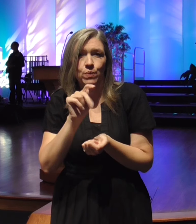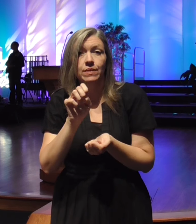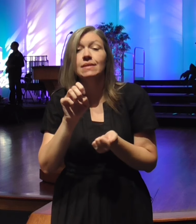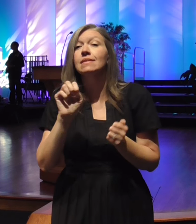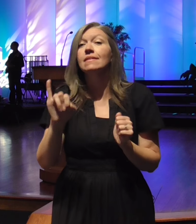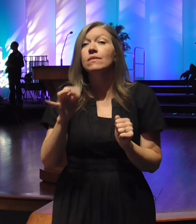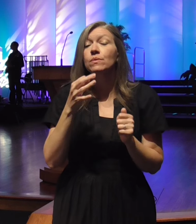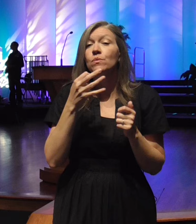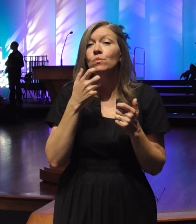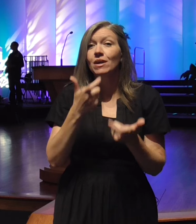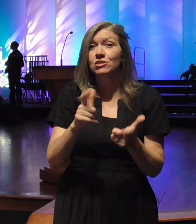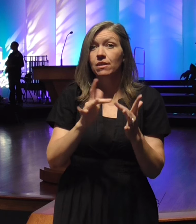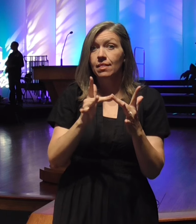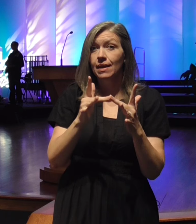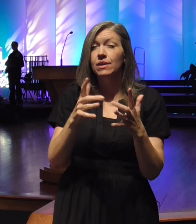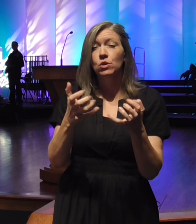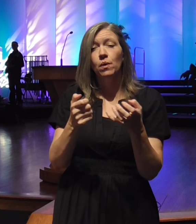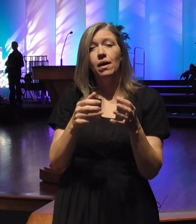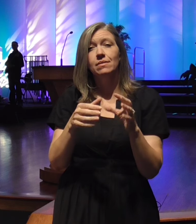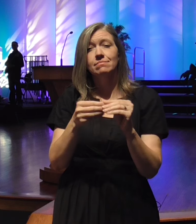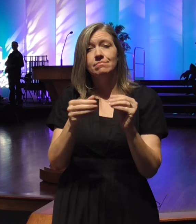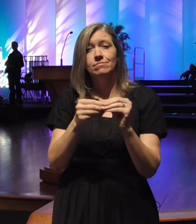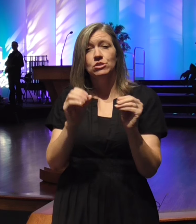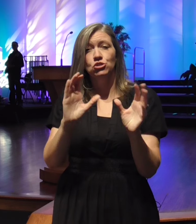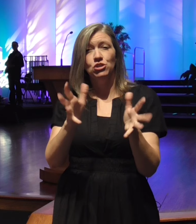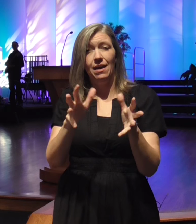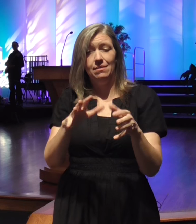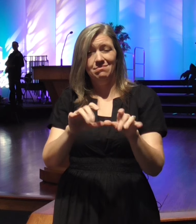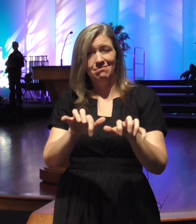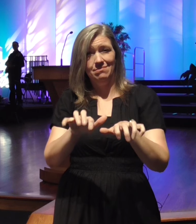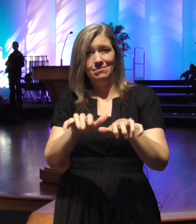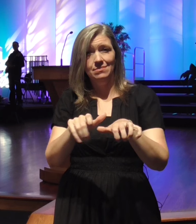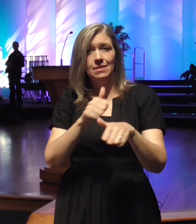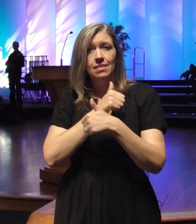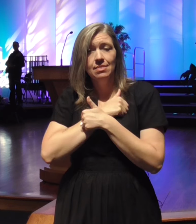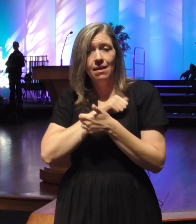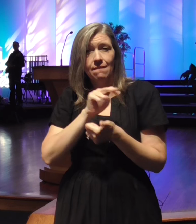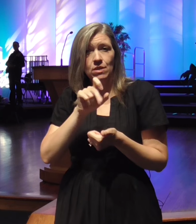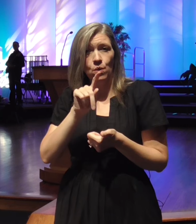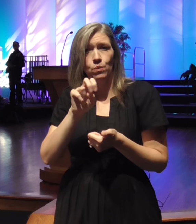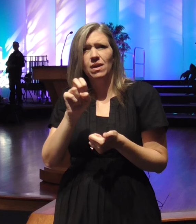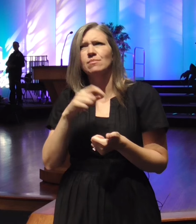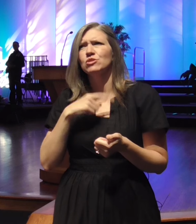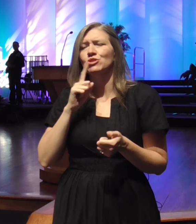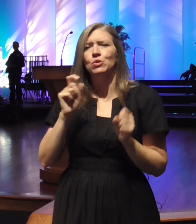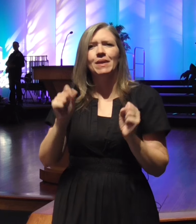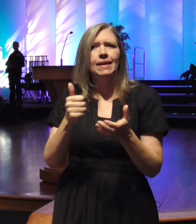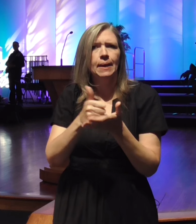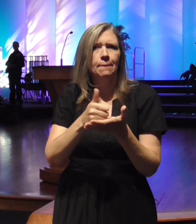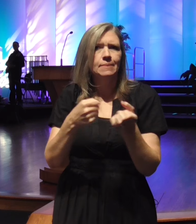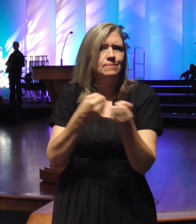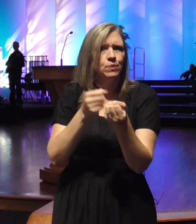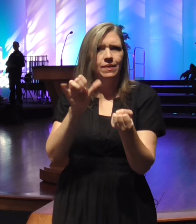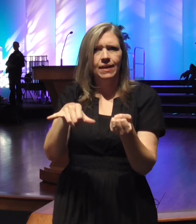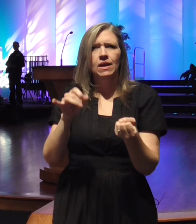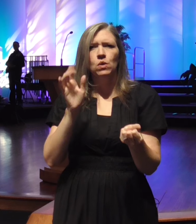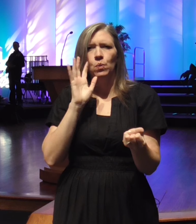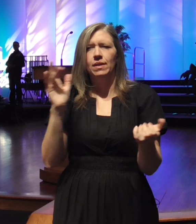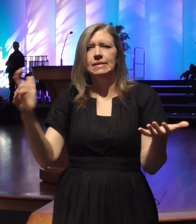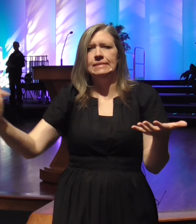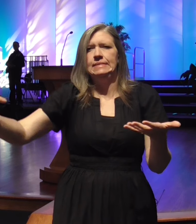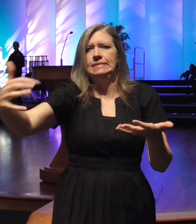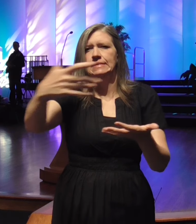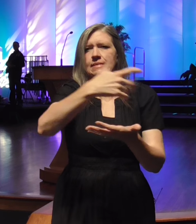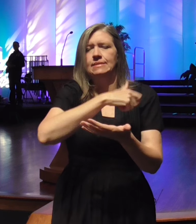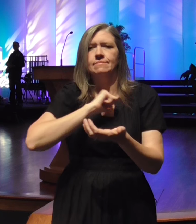much he means to you. So please stop and write a love note. If you're watching online and you want to put a love note in the chat, I'm sure our